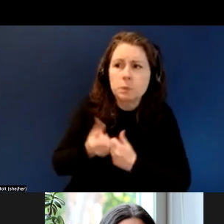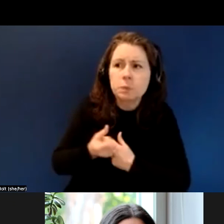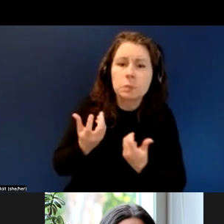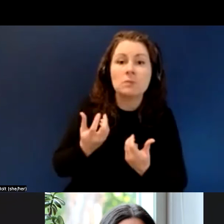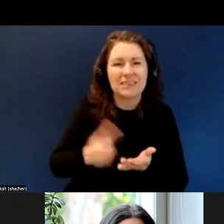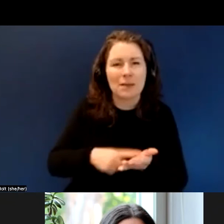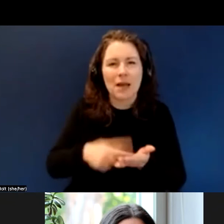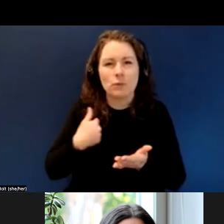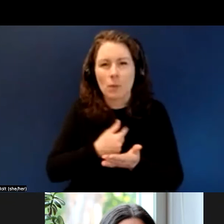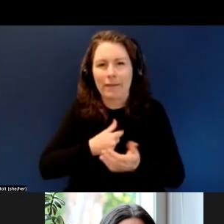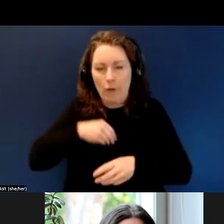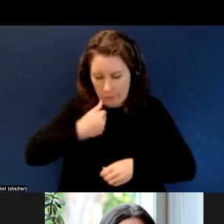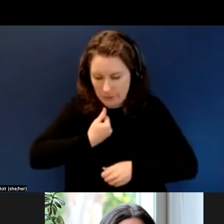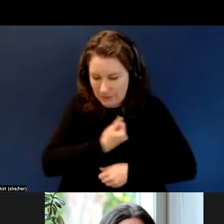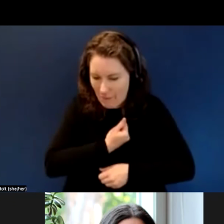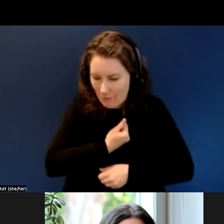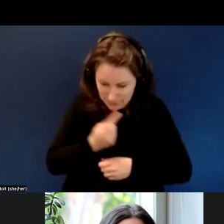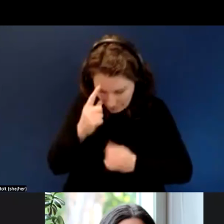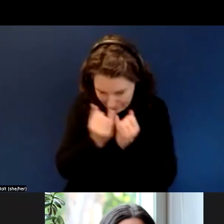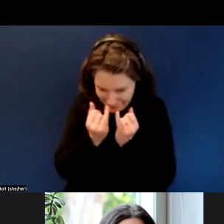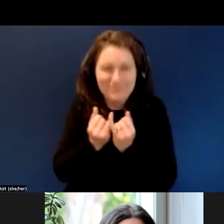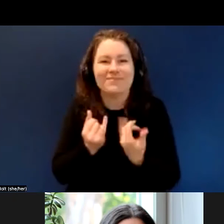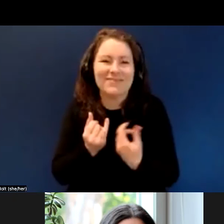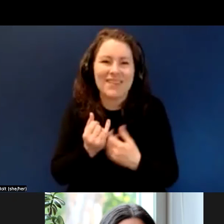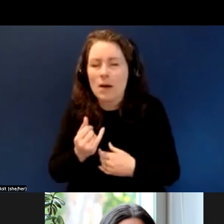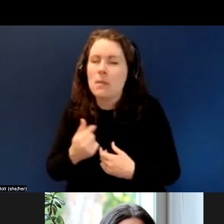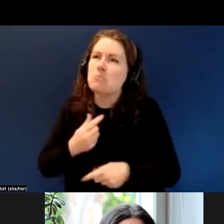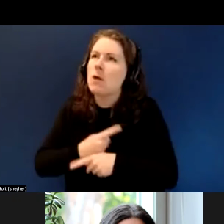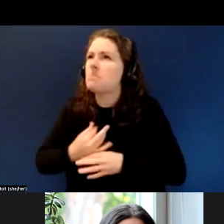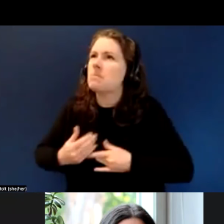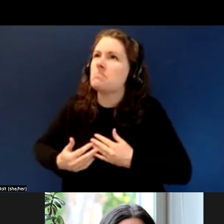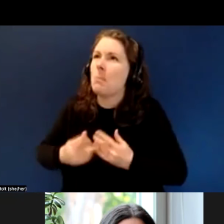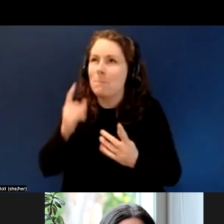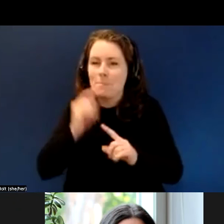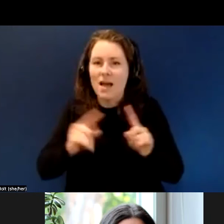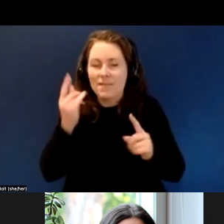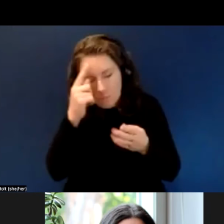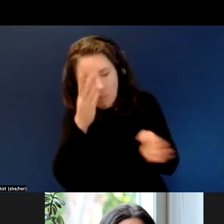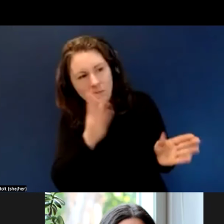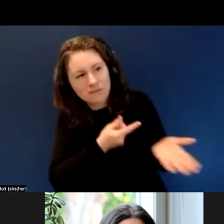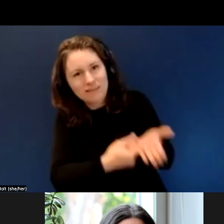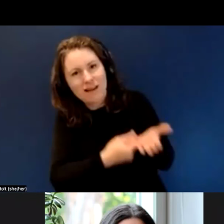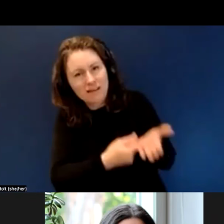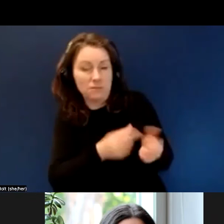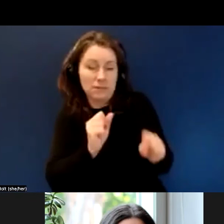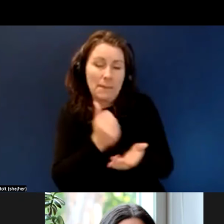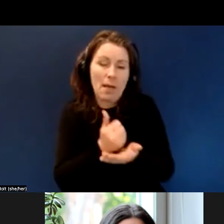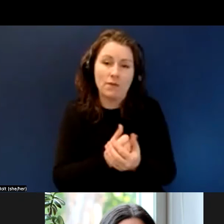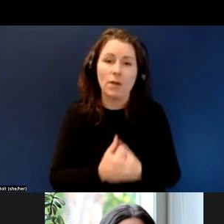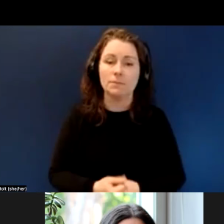chambers on both ends of this issue. So I think that can be be very helpful.